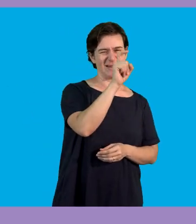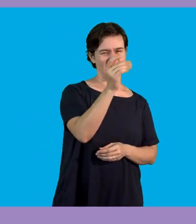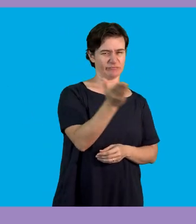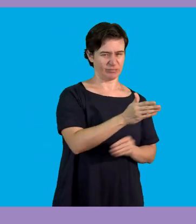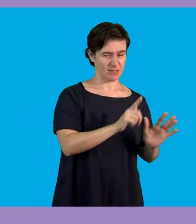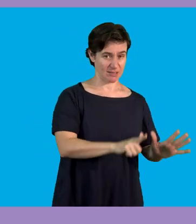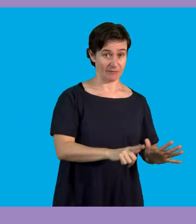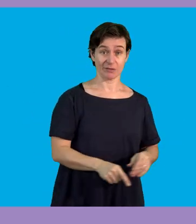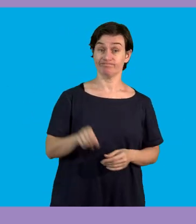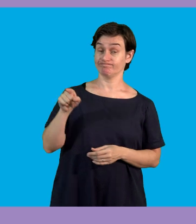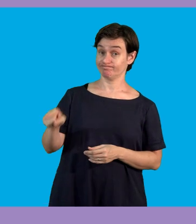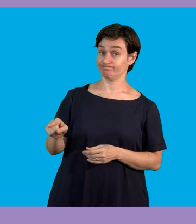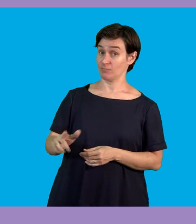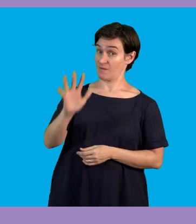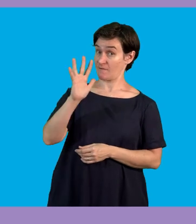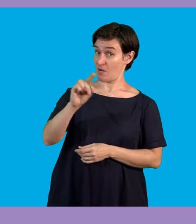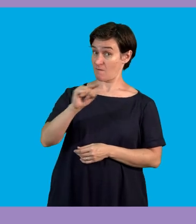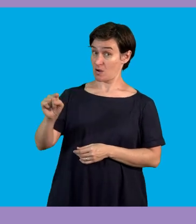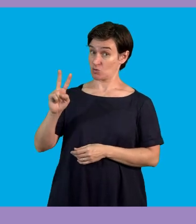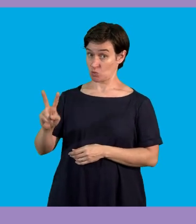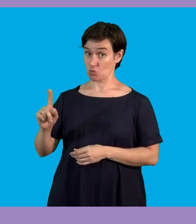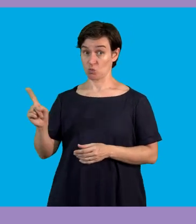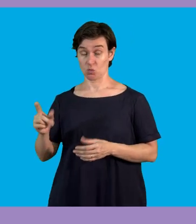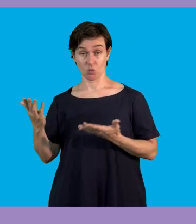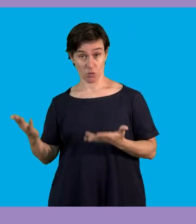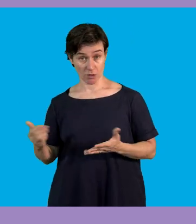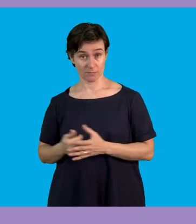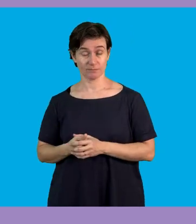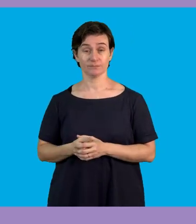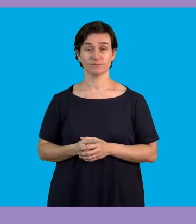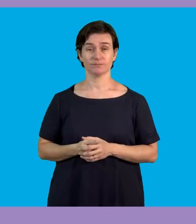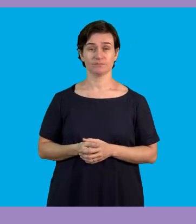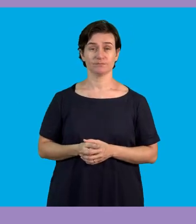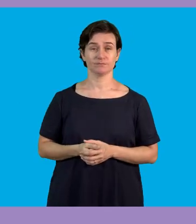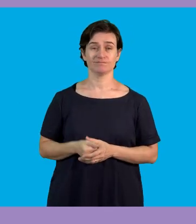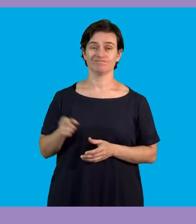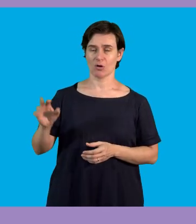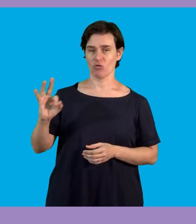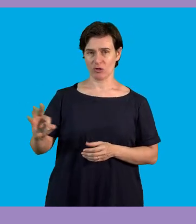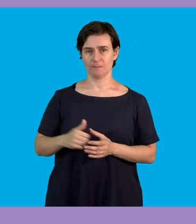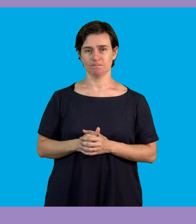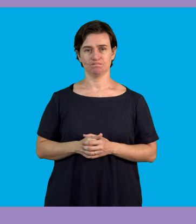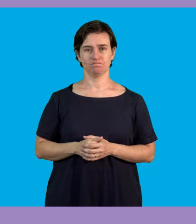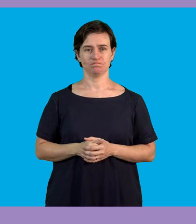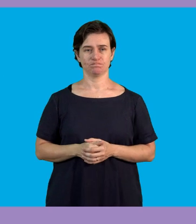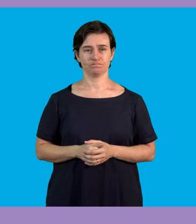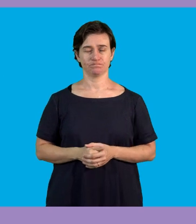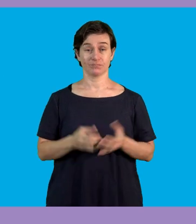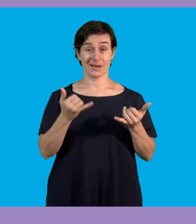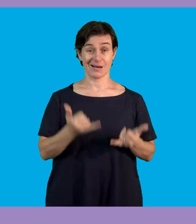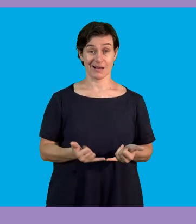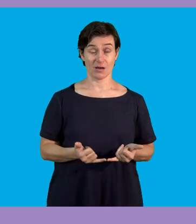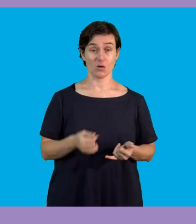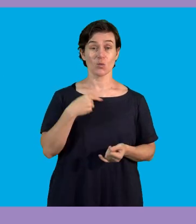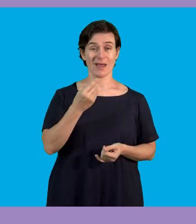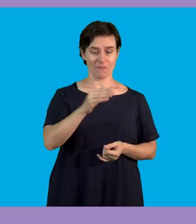x divided by 7 on the left. And on the right, we have 5 minus 2, which is 3. Then we